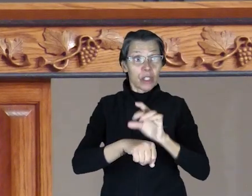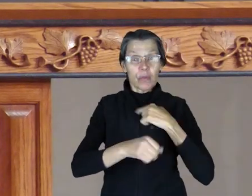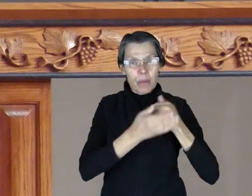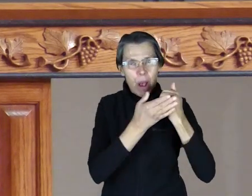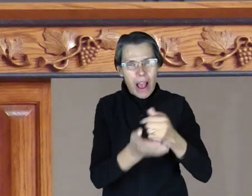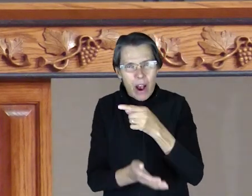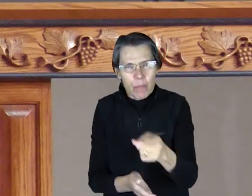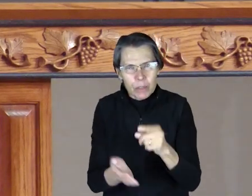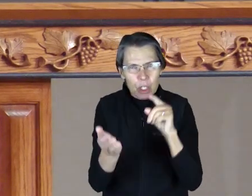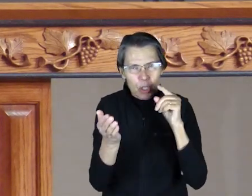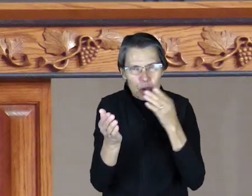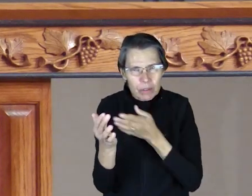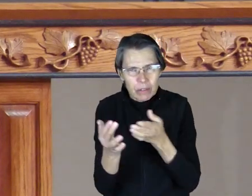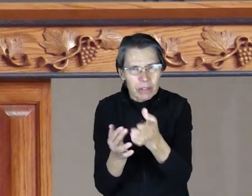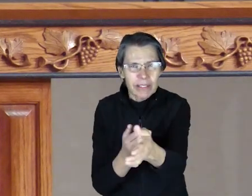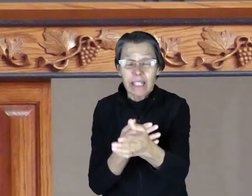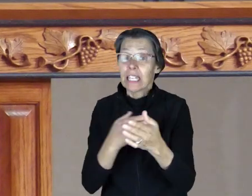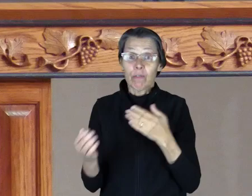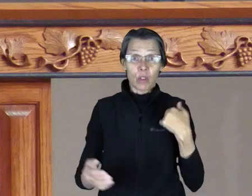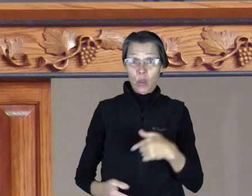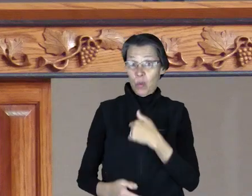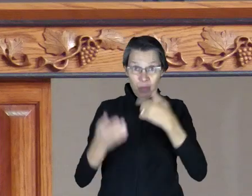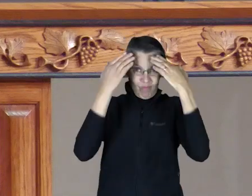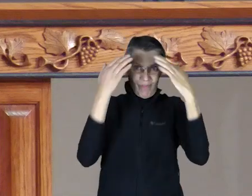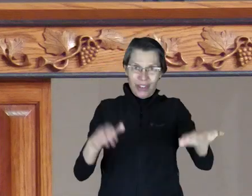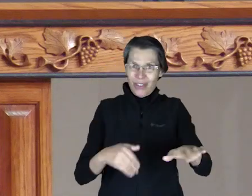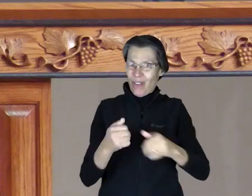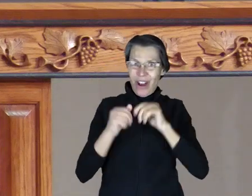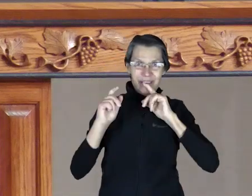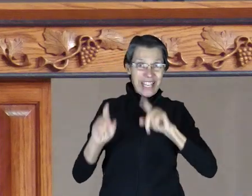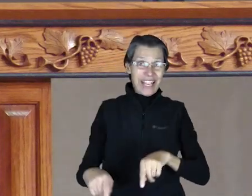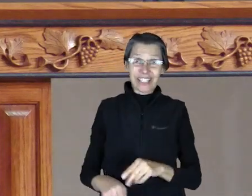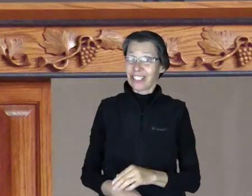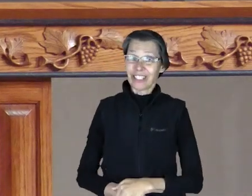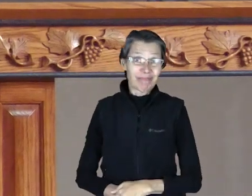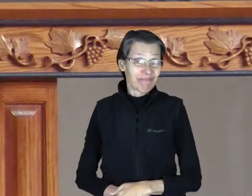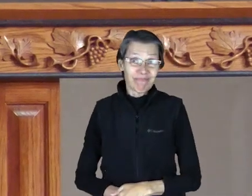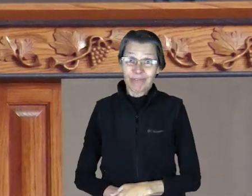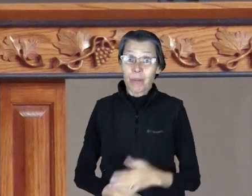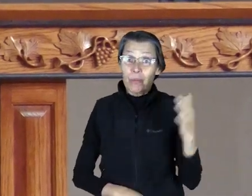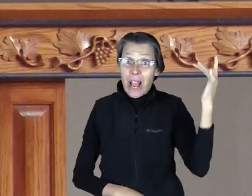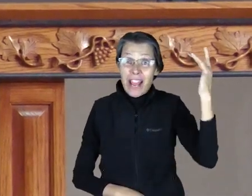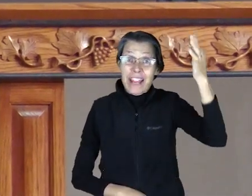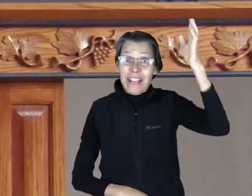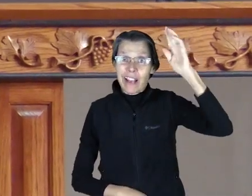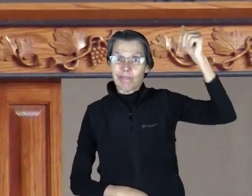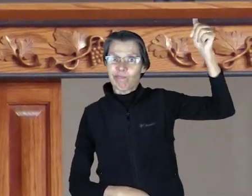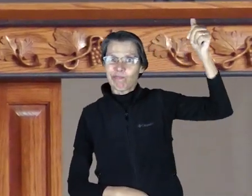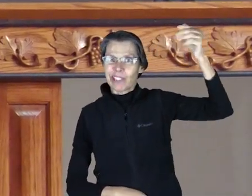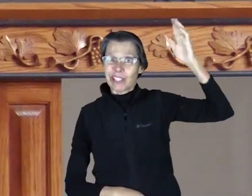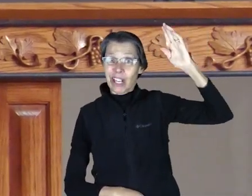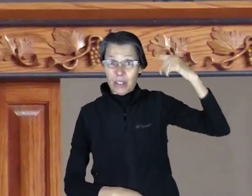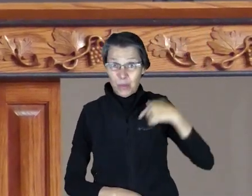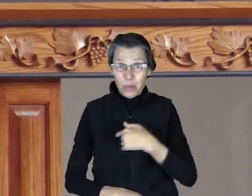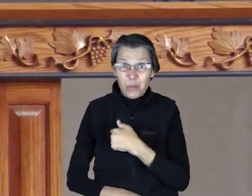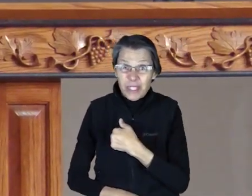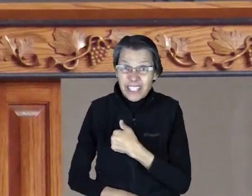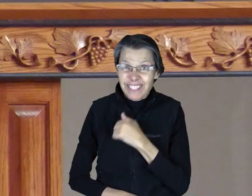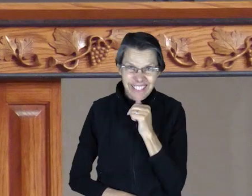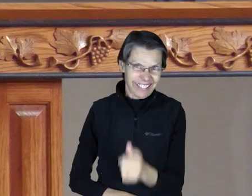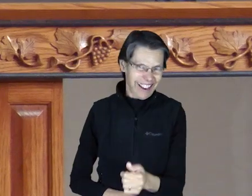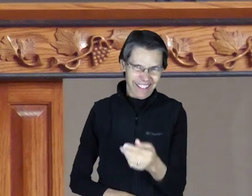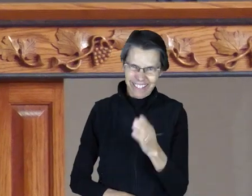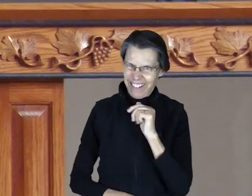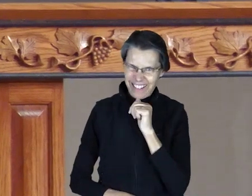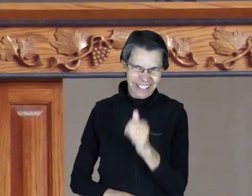longer-legged people will try to help you make your way through them, even though we don't have all the answers either, because God is God and we're not. We want